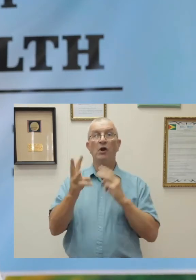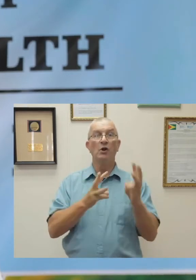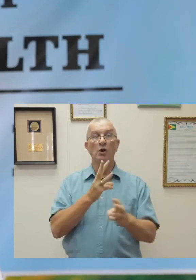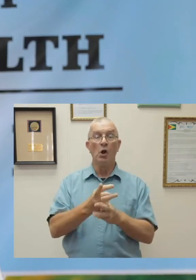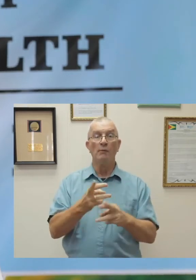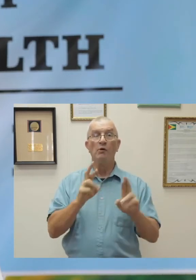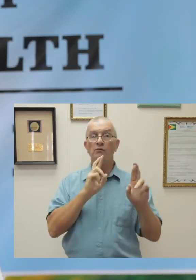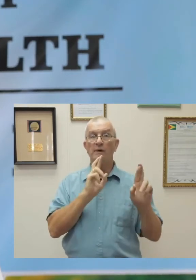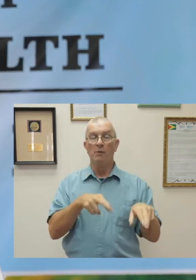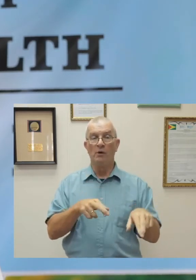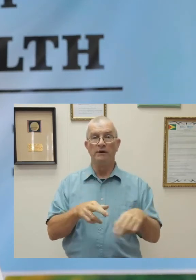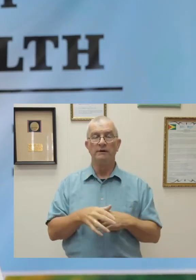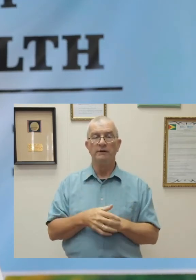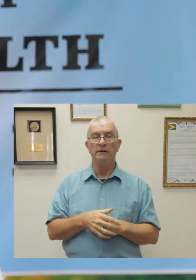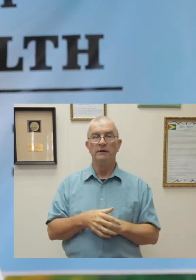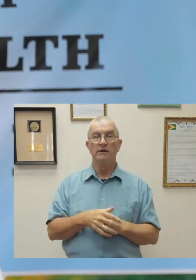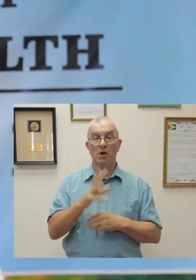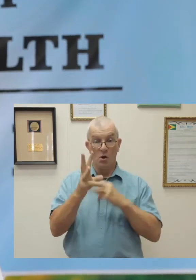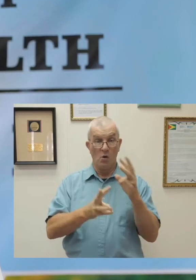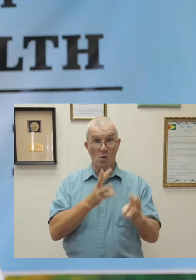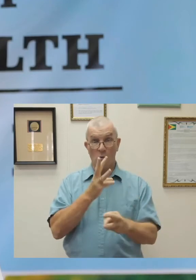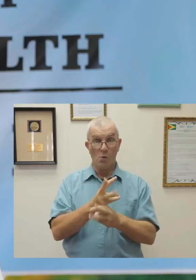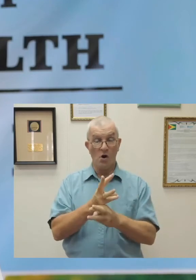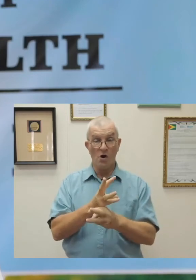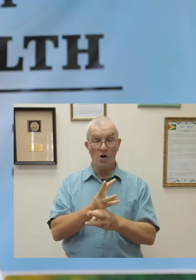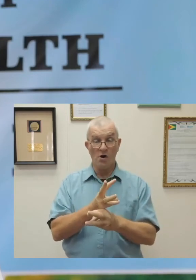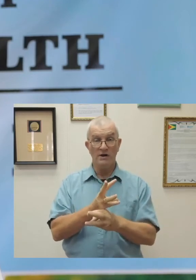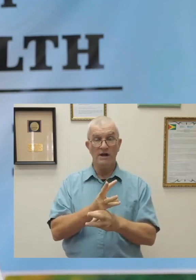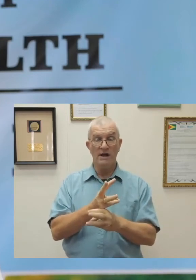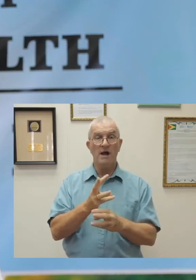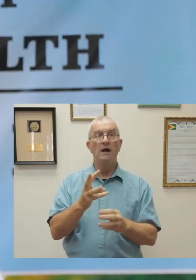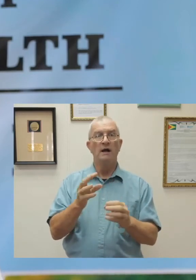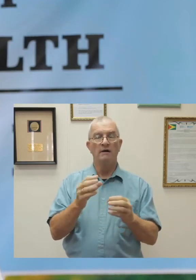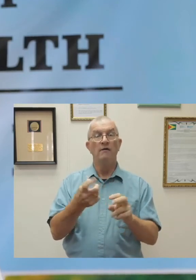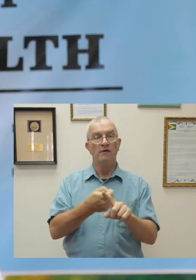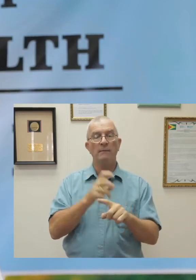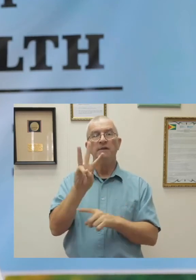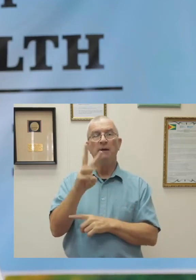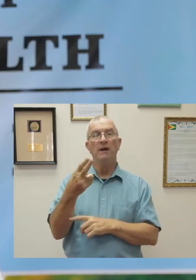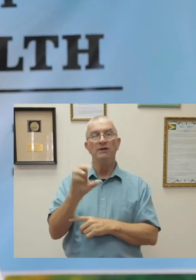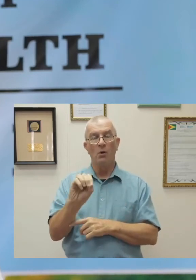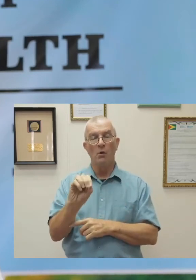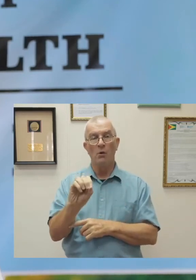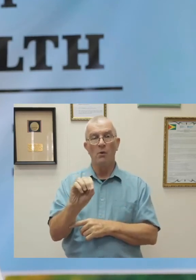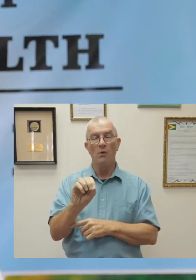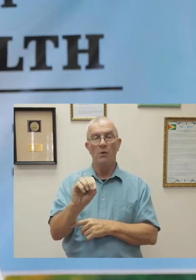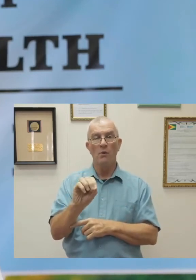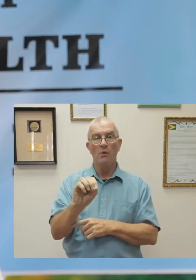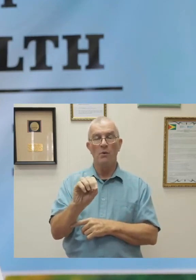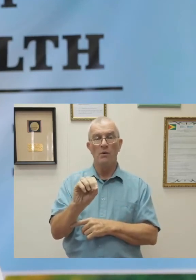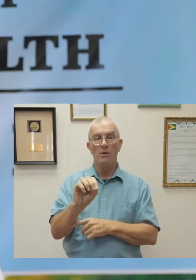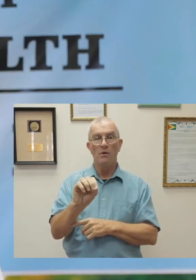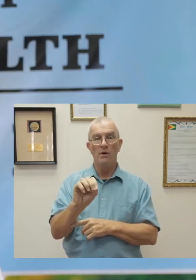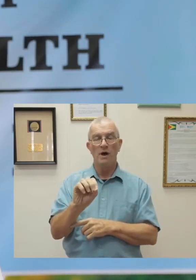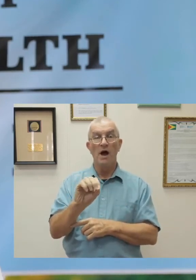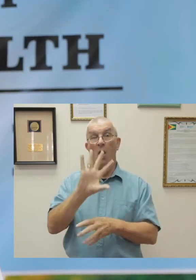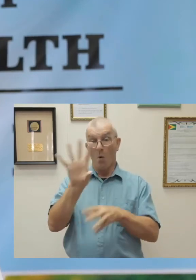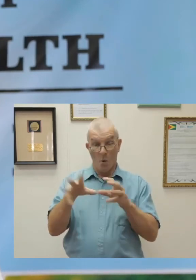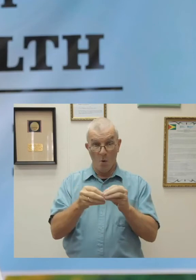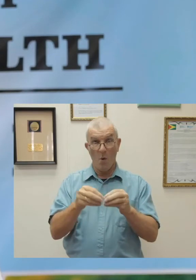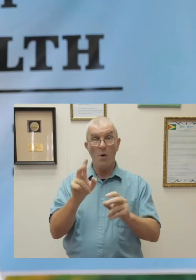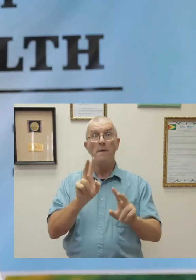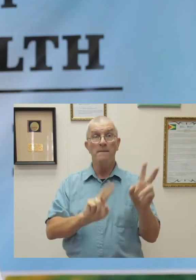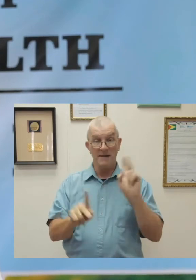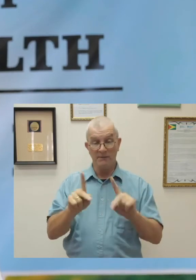report. Globally, the statistics according to the WHO are as follows. Total number